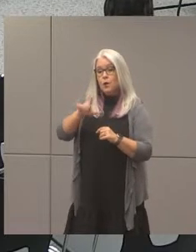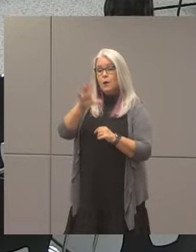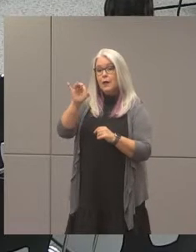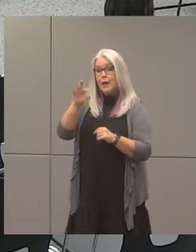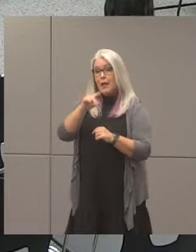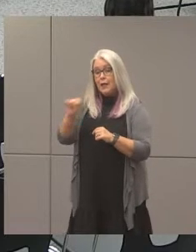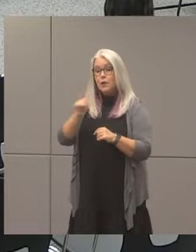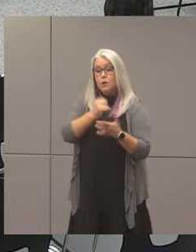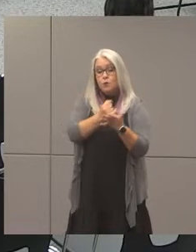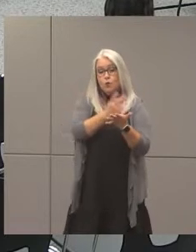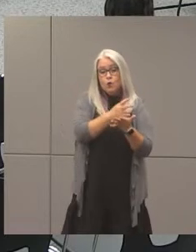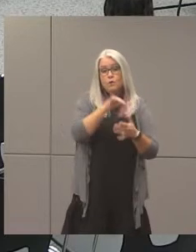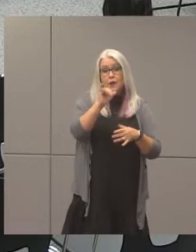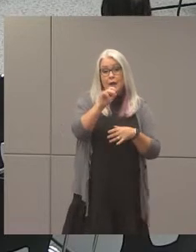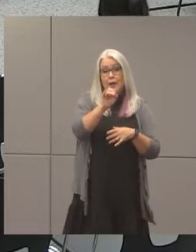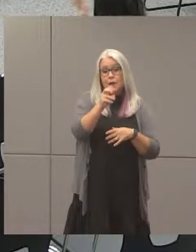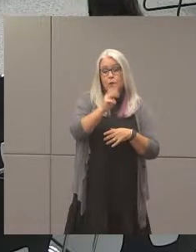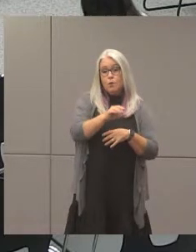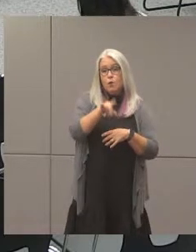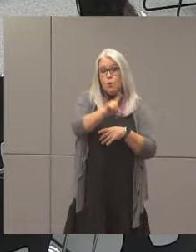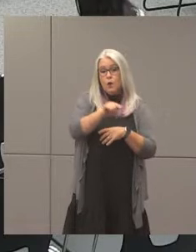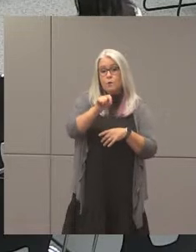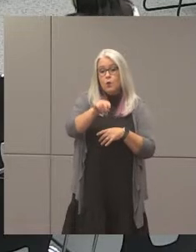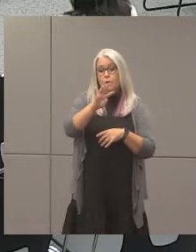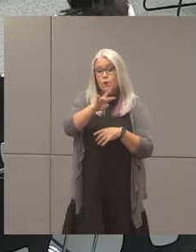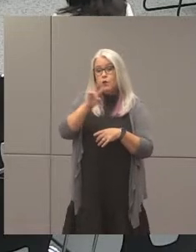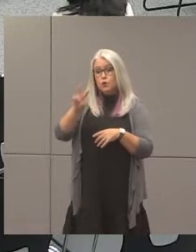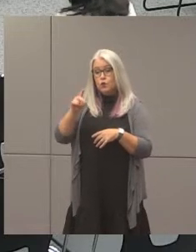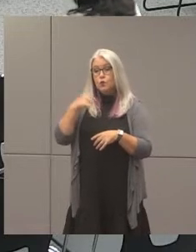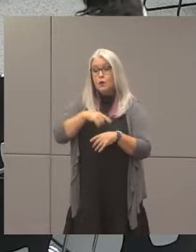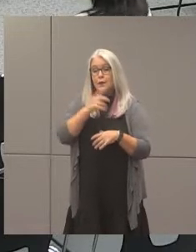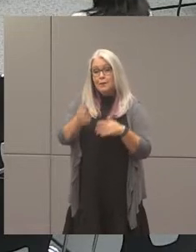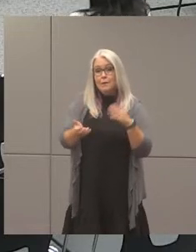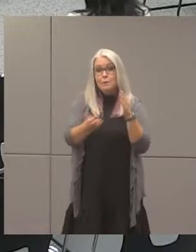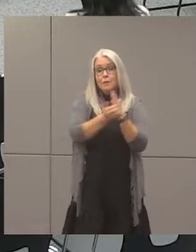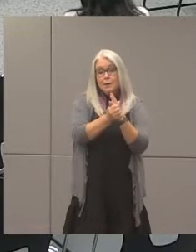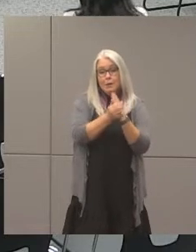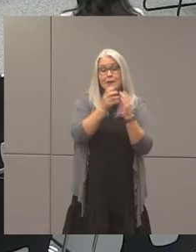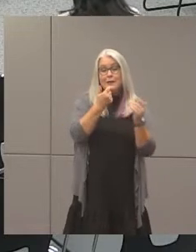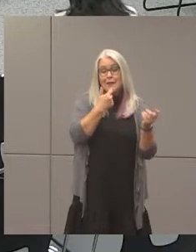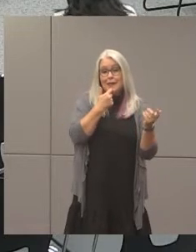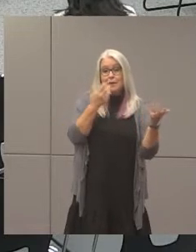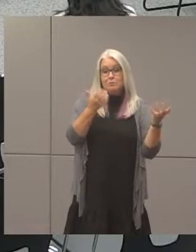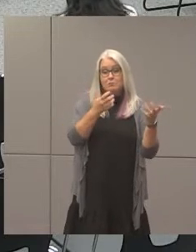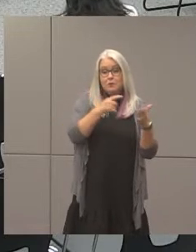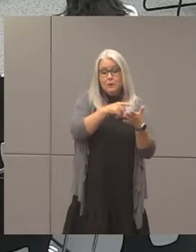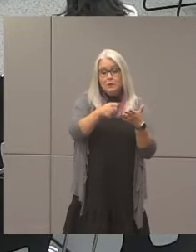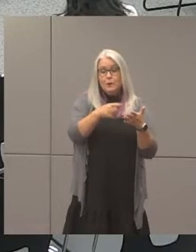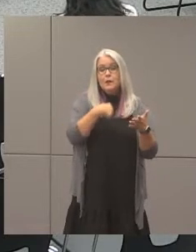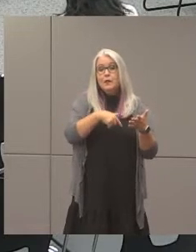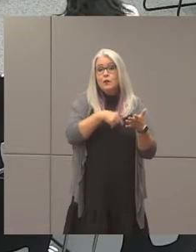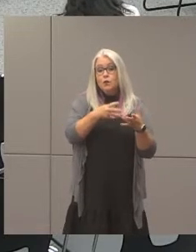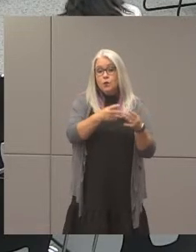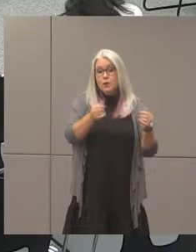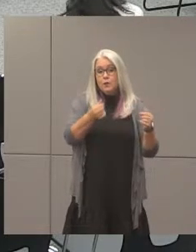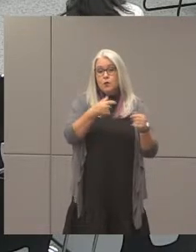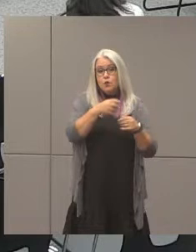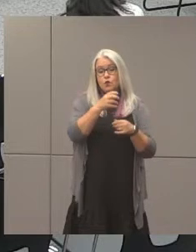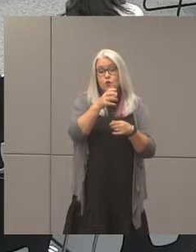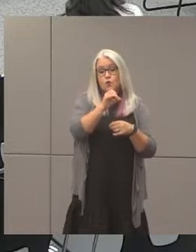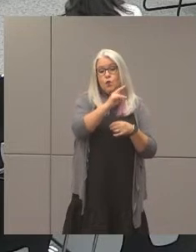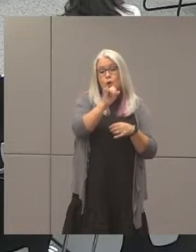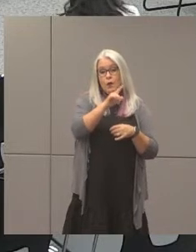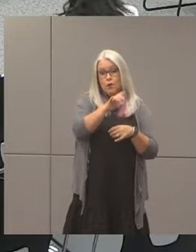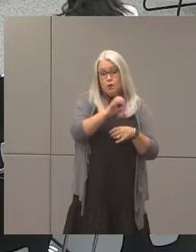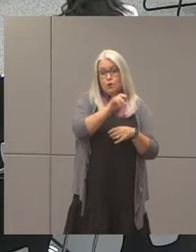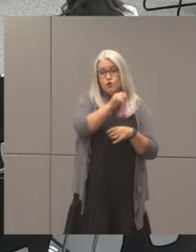item 1.42 with the amendment to the item stating the resolution Oracle Java Purchase